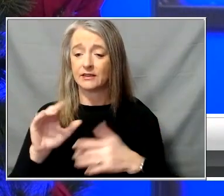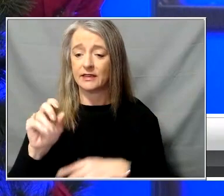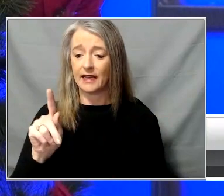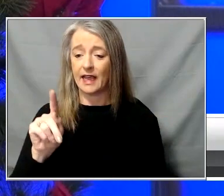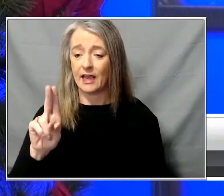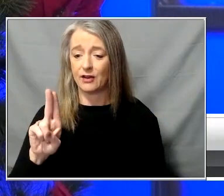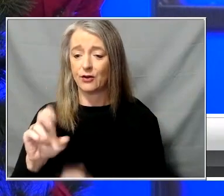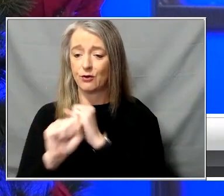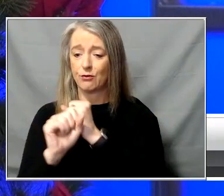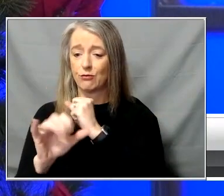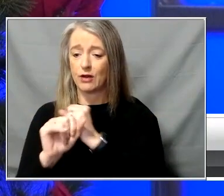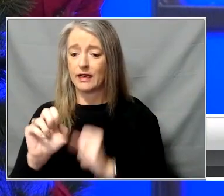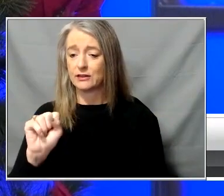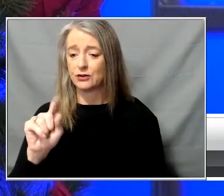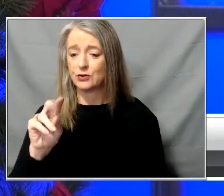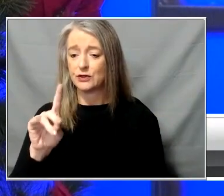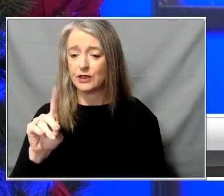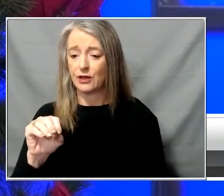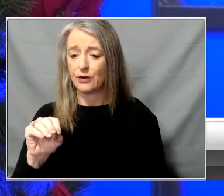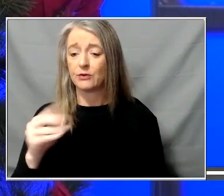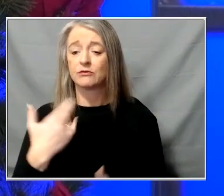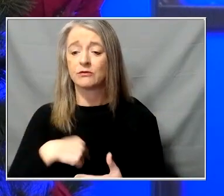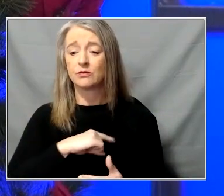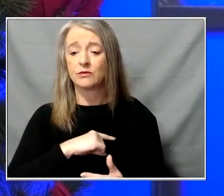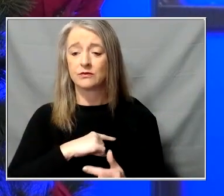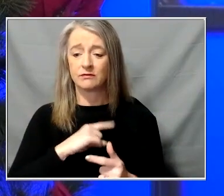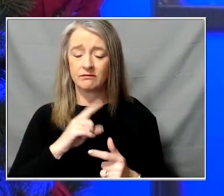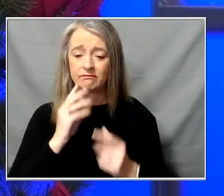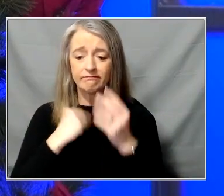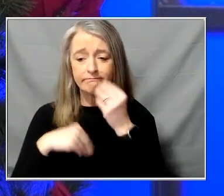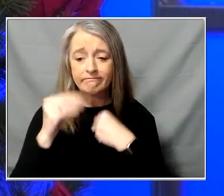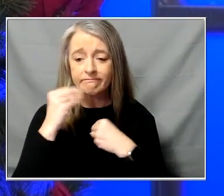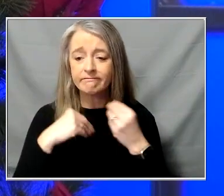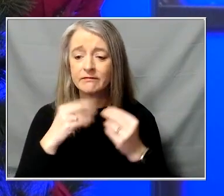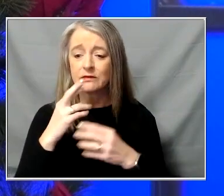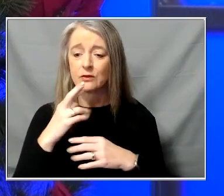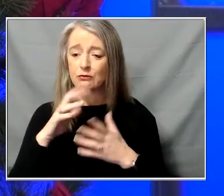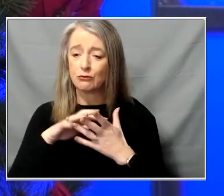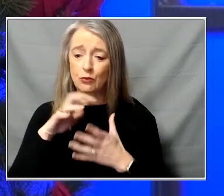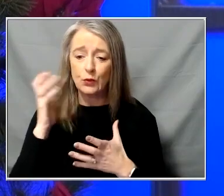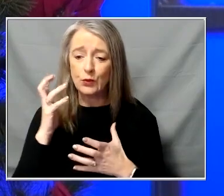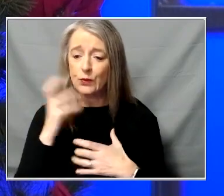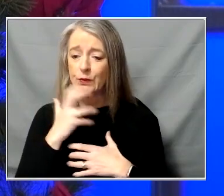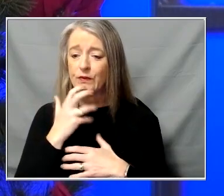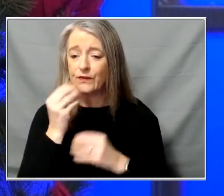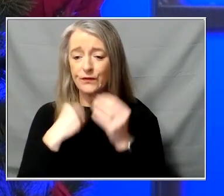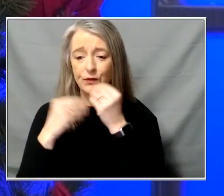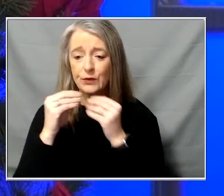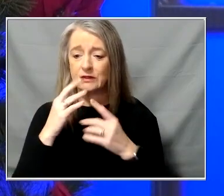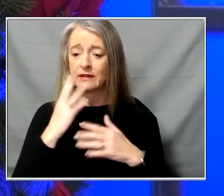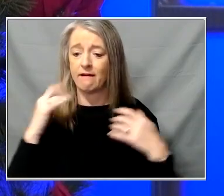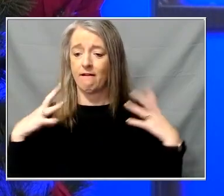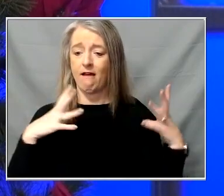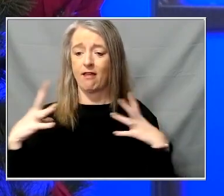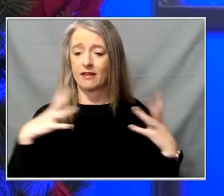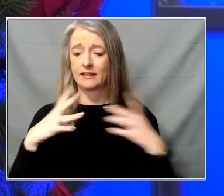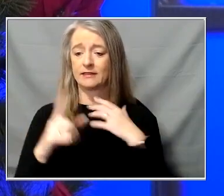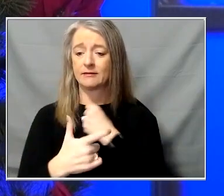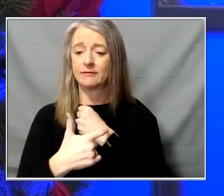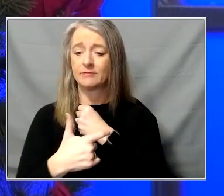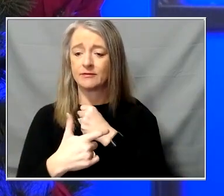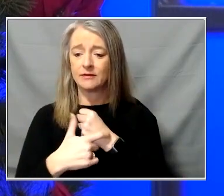Broadcast Studio. We are all sure to indulge some rich foods and sweets during the holiday season, but those choices